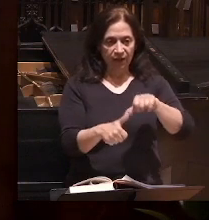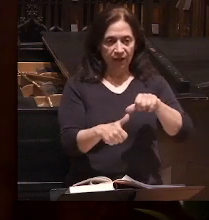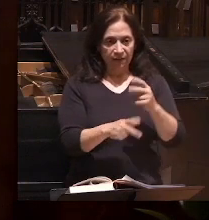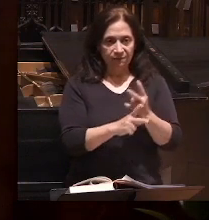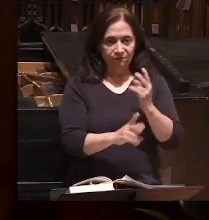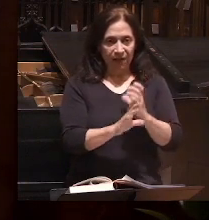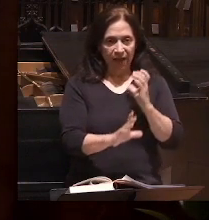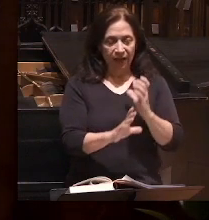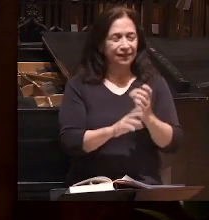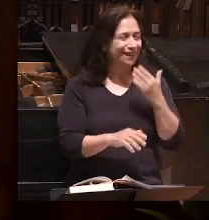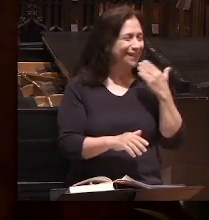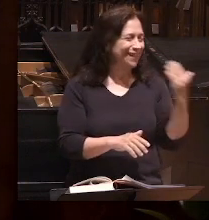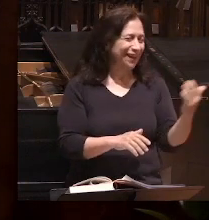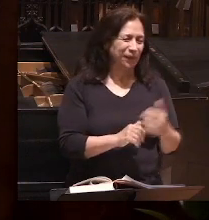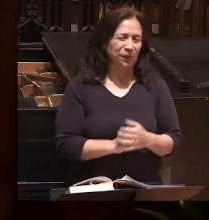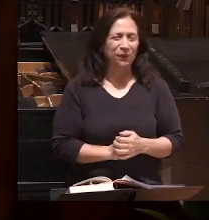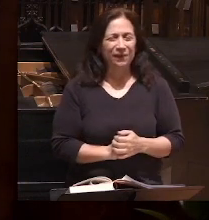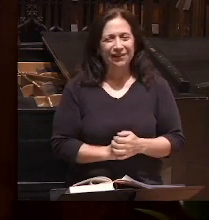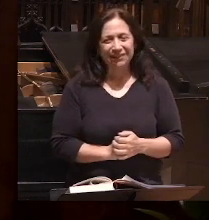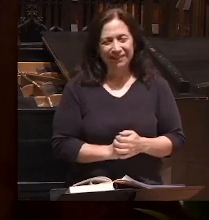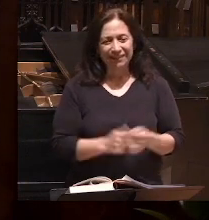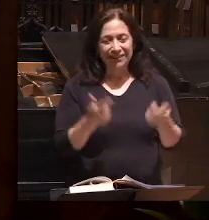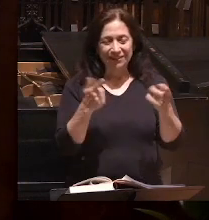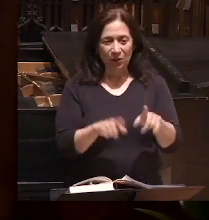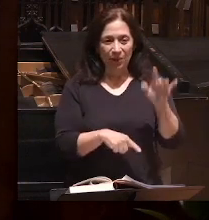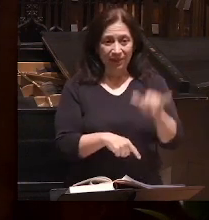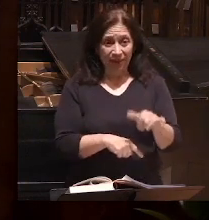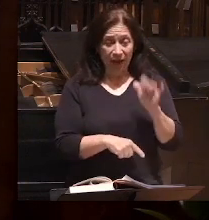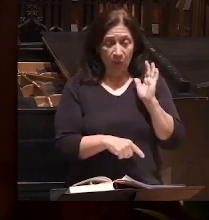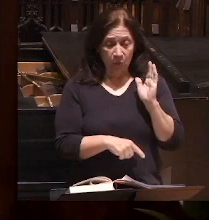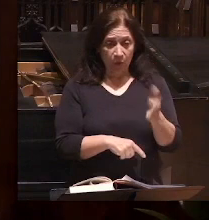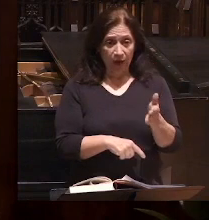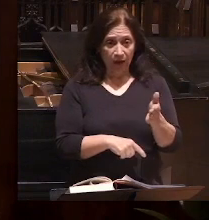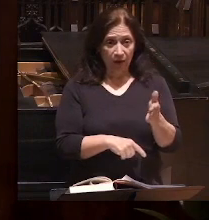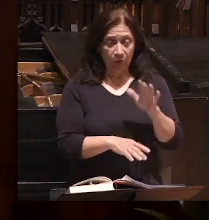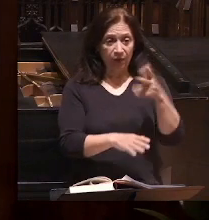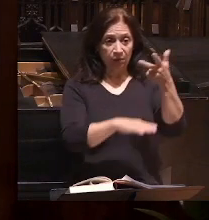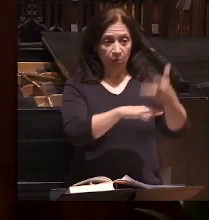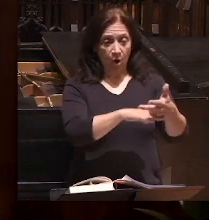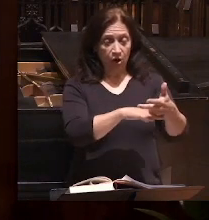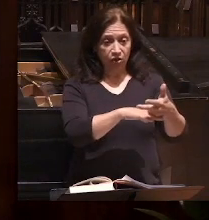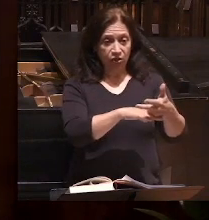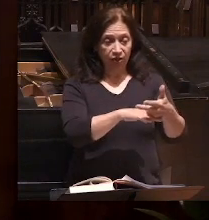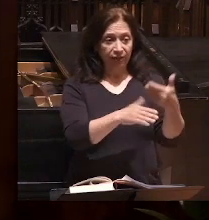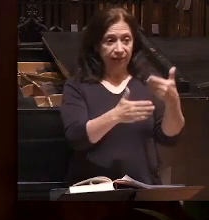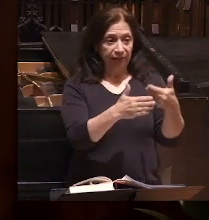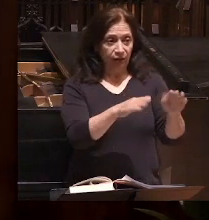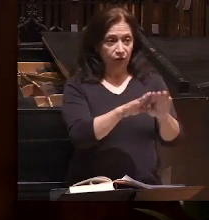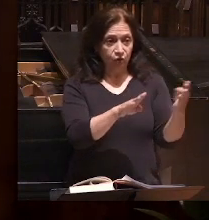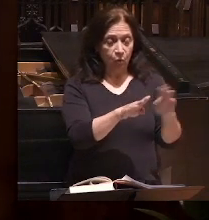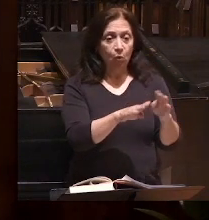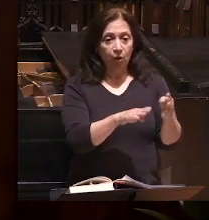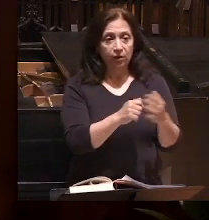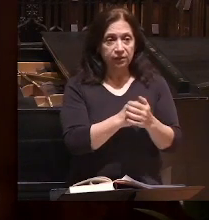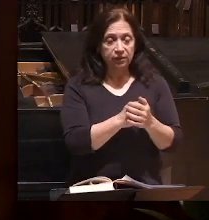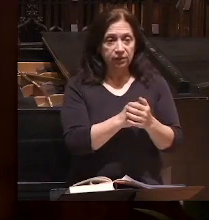interactive van. Thank you. So that will actually be parked right outside the doors to our